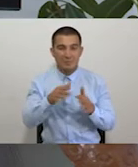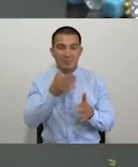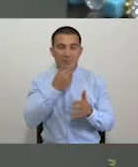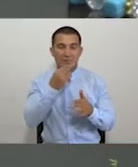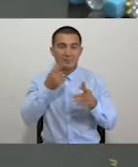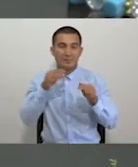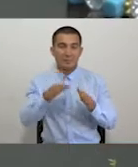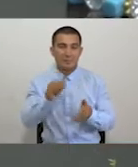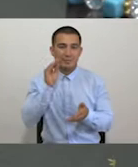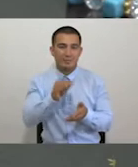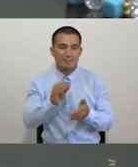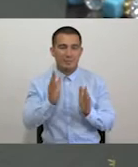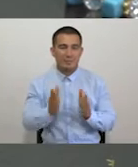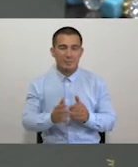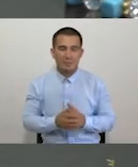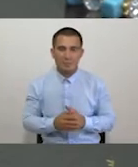o'rnatamiz.